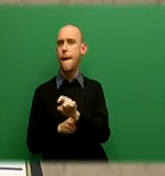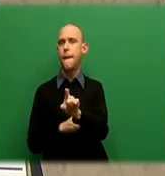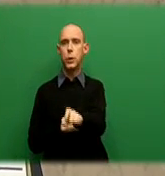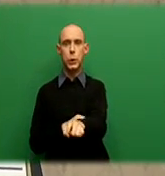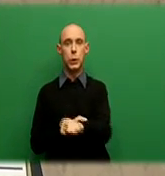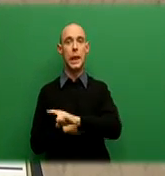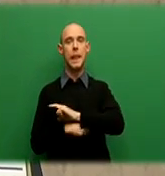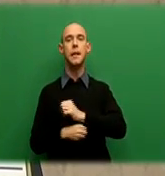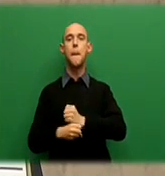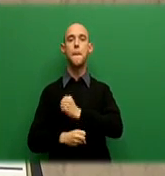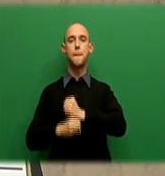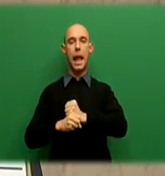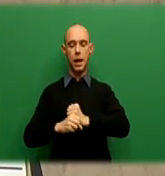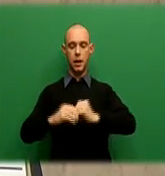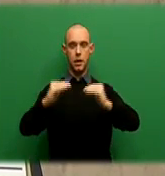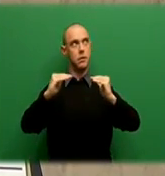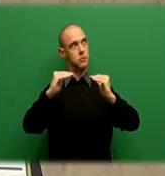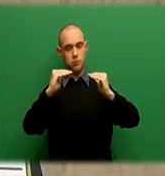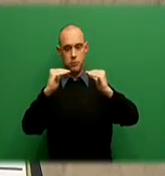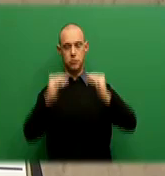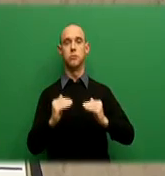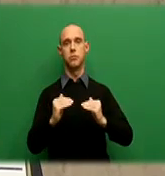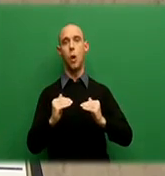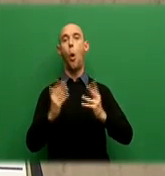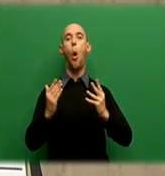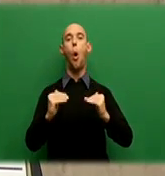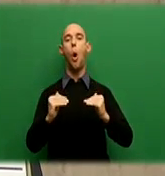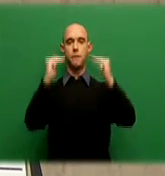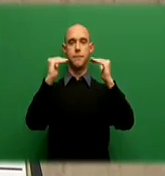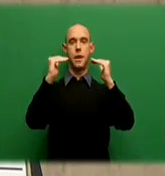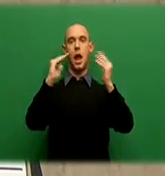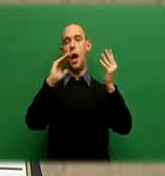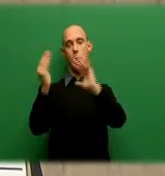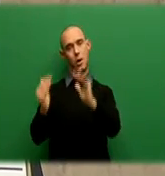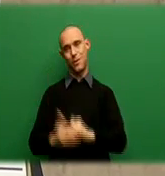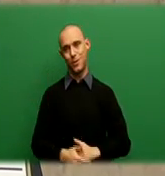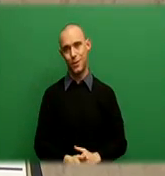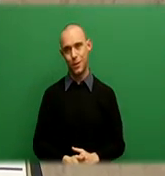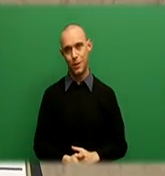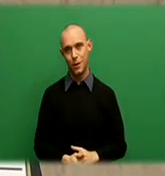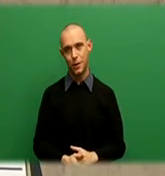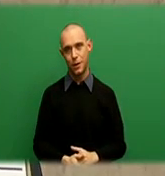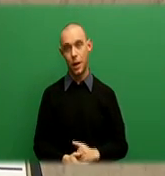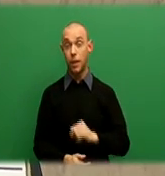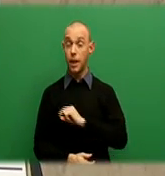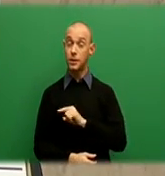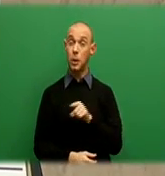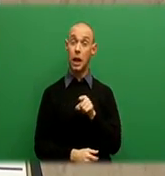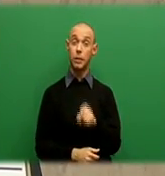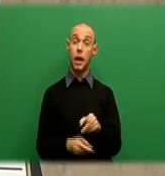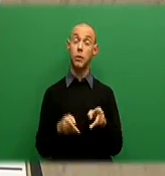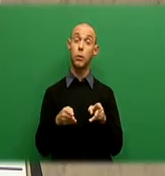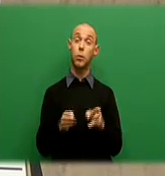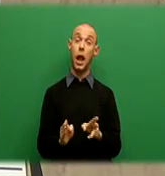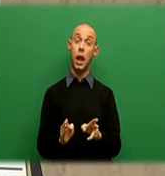certain minimum ratings that they must adhere to. So to what extent some of those adjustments as